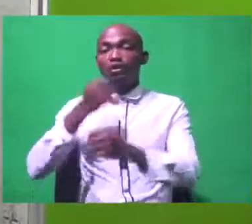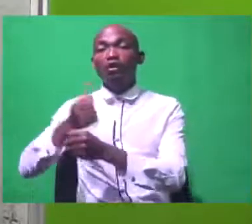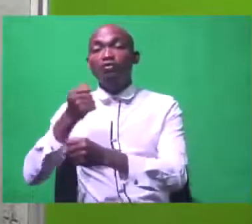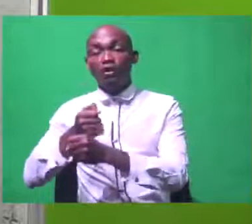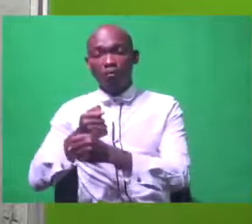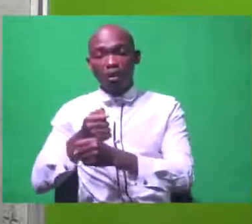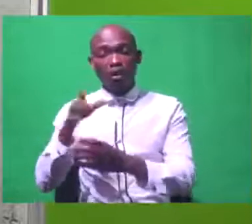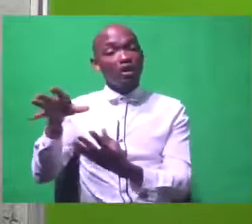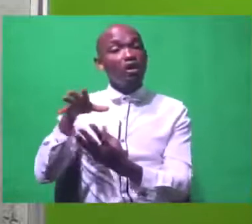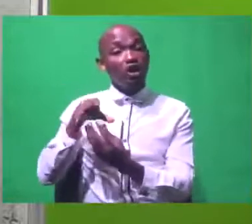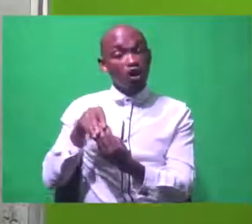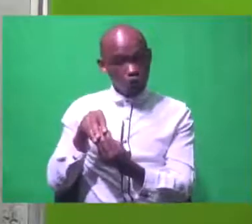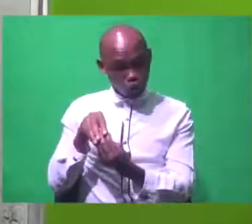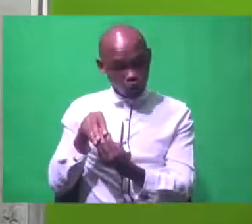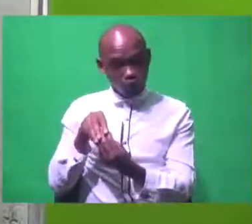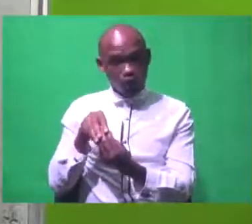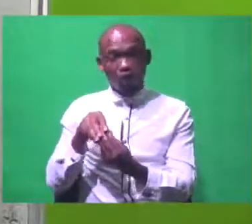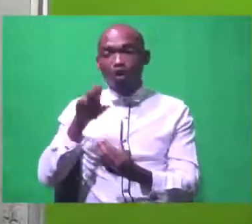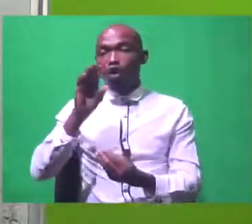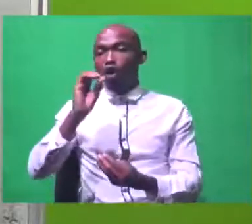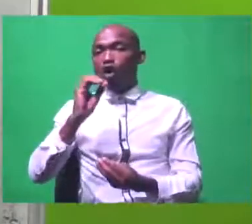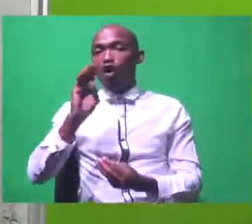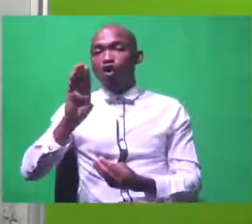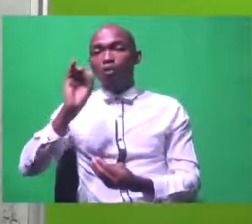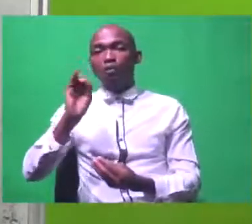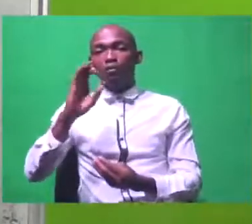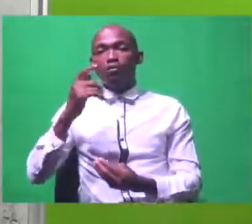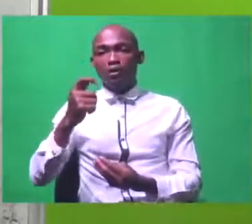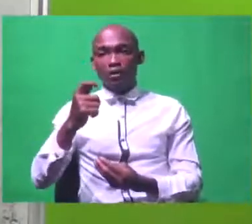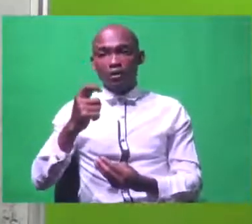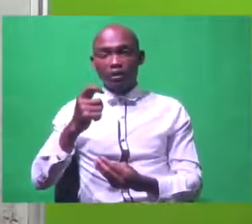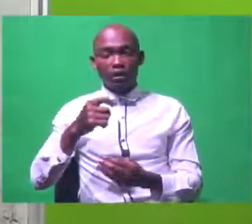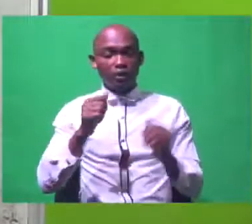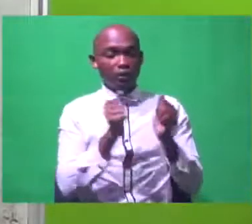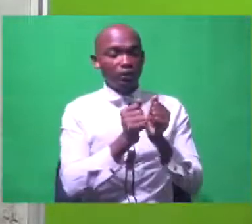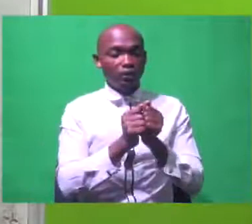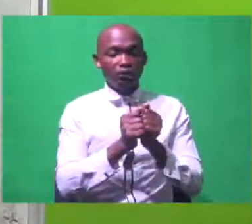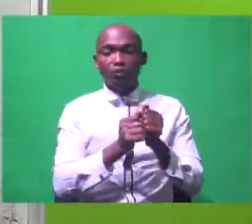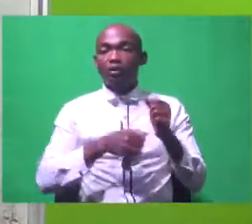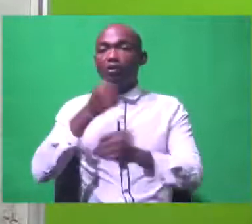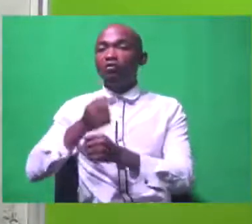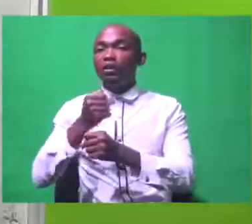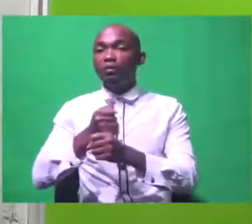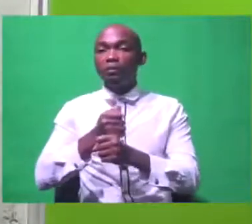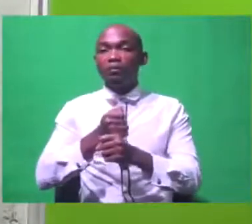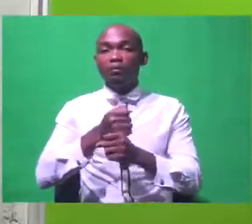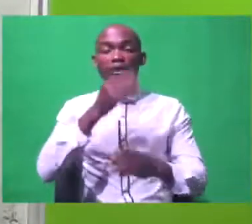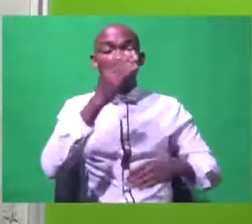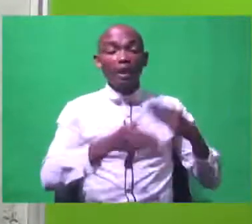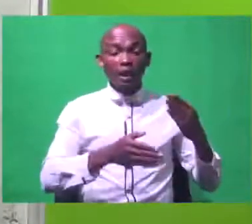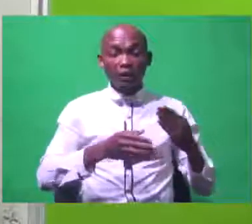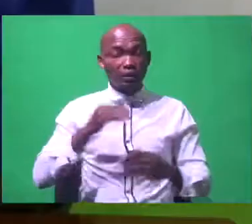forces include objects and instruments of labor. The last concept